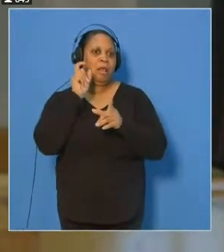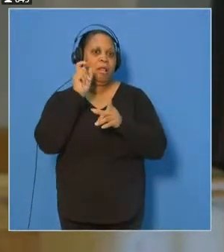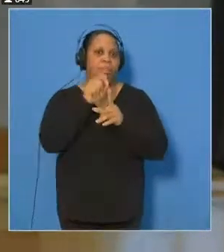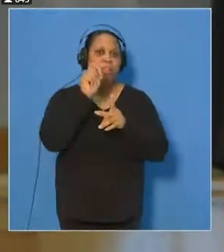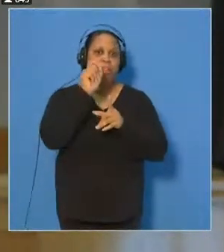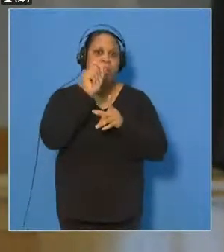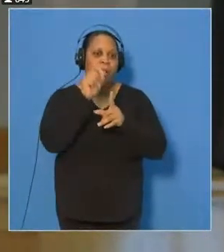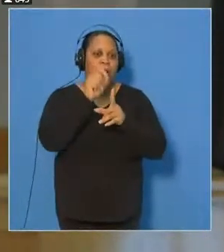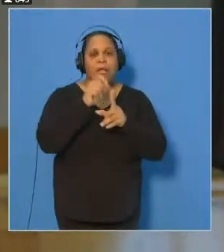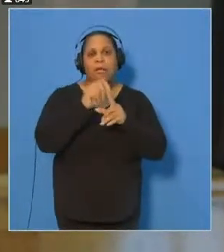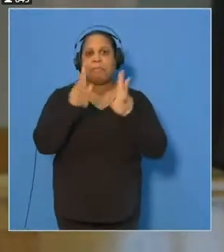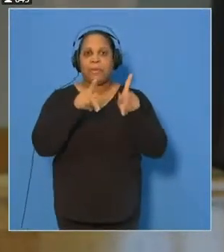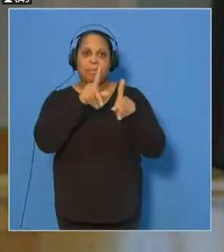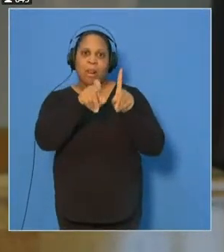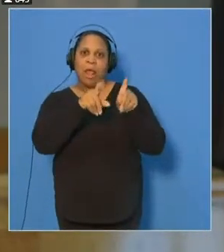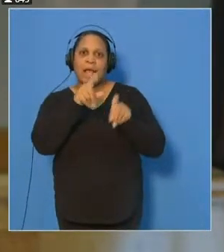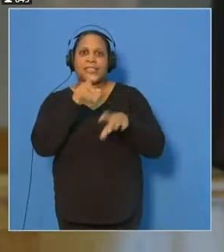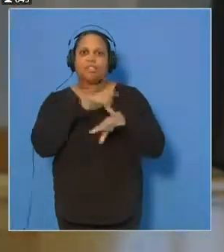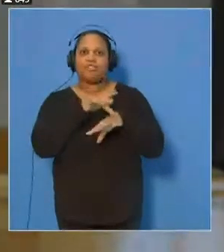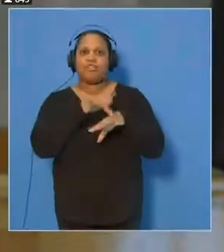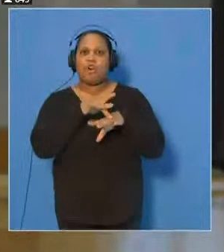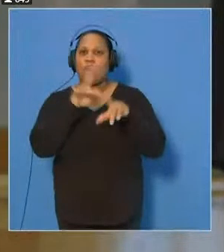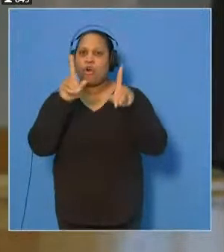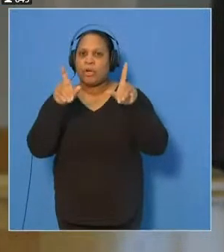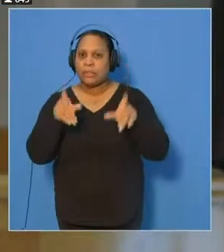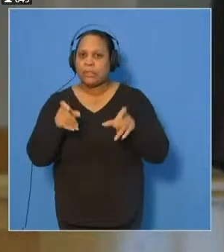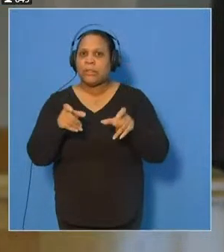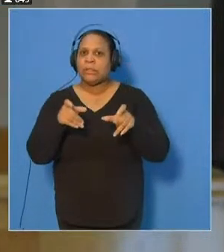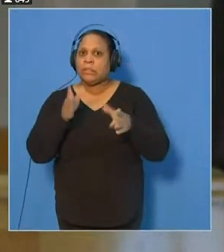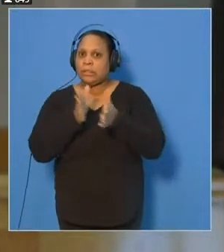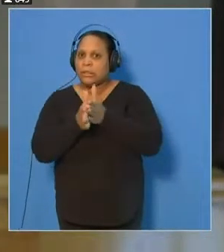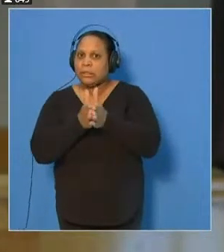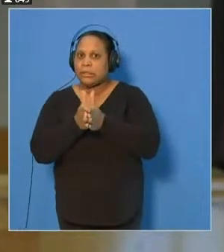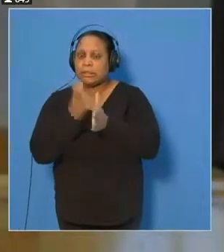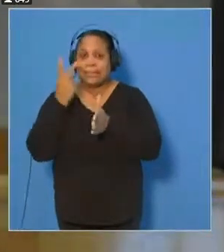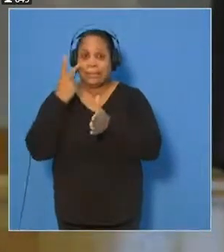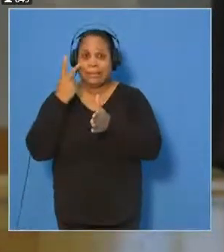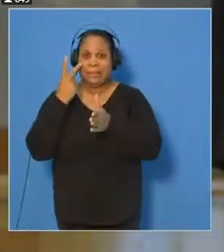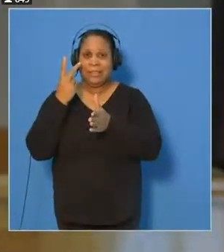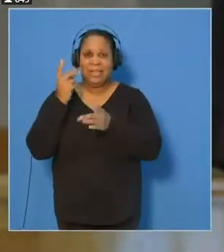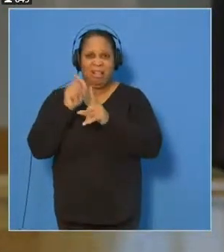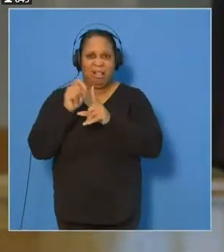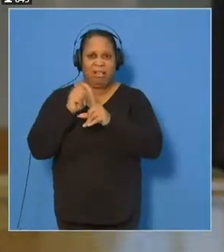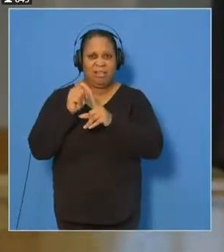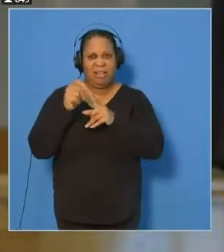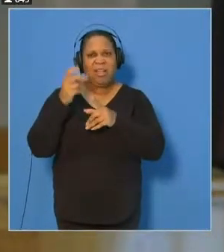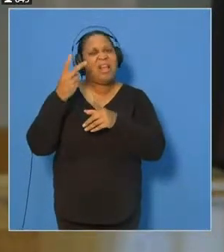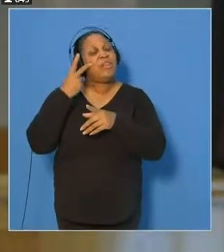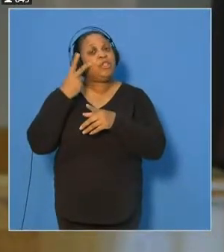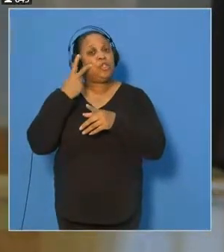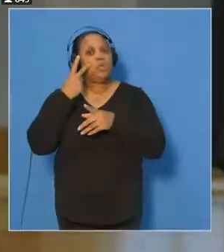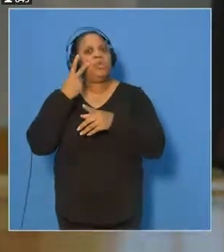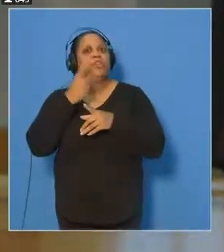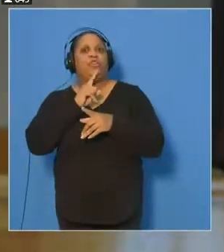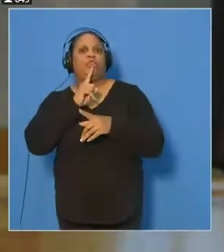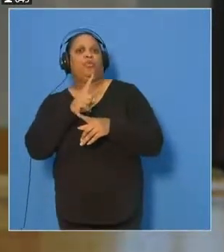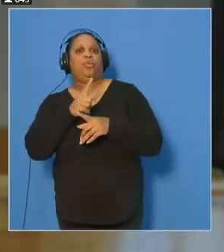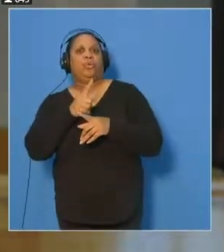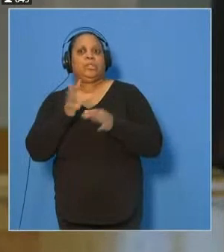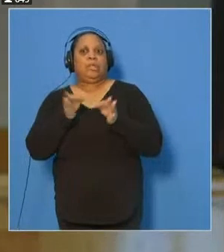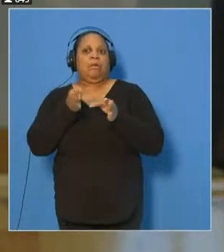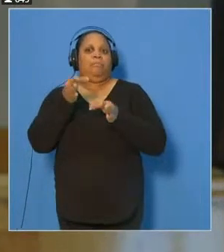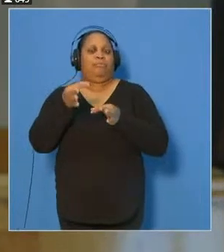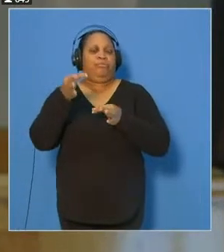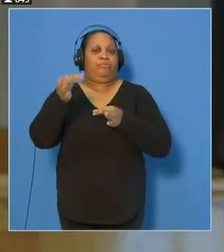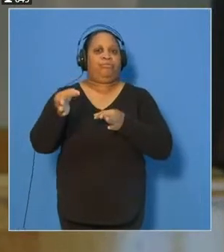early testing regime as aggressive, saying the government was hampered by a shortage of tests to do truly aggressive testing.